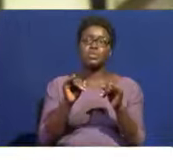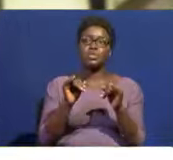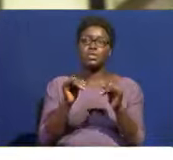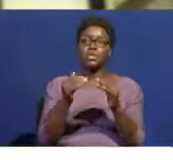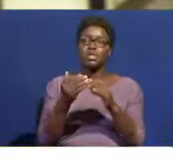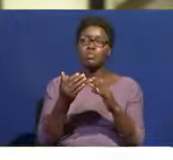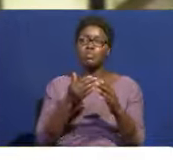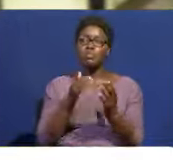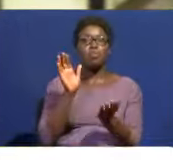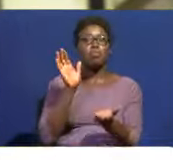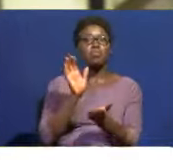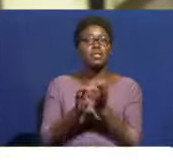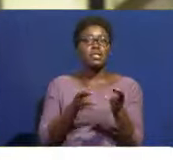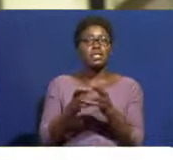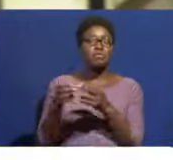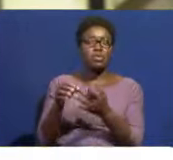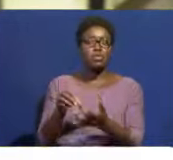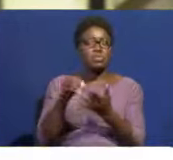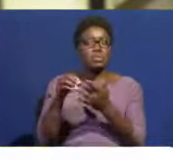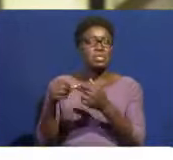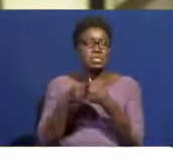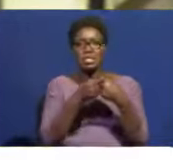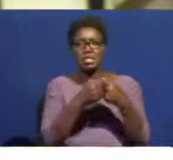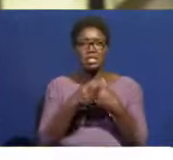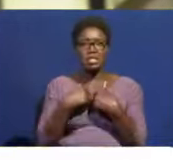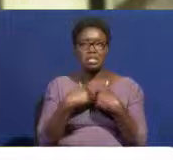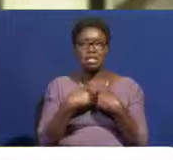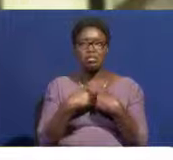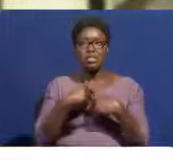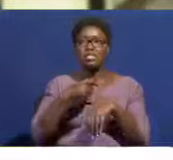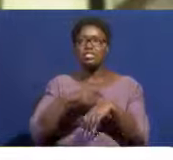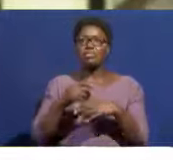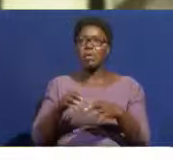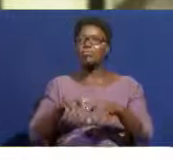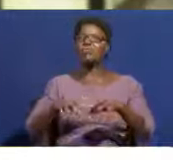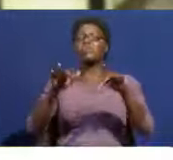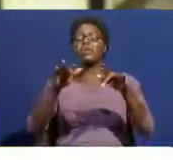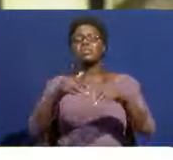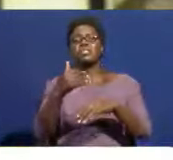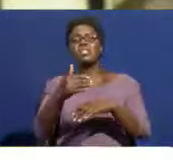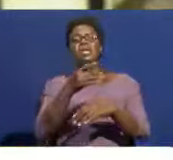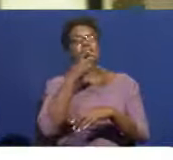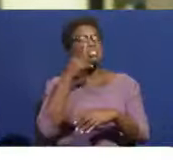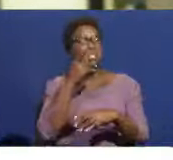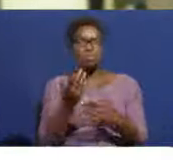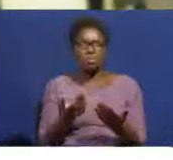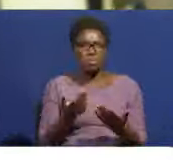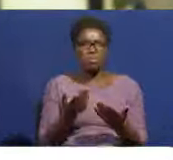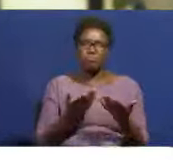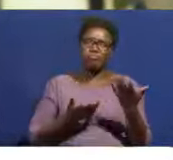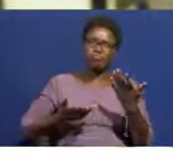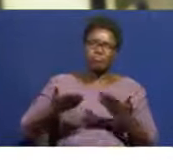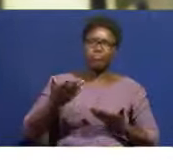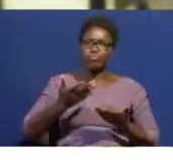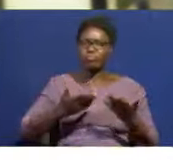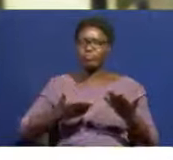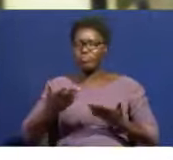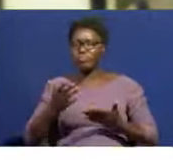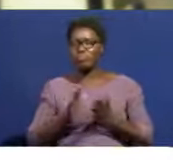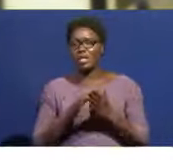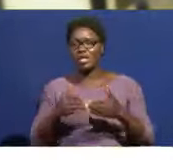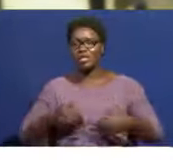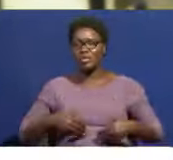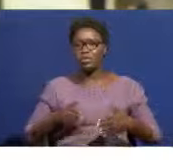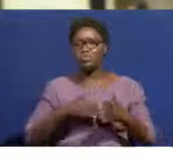look at Tana River, we have unique challenges. We talk about this season we have floods, the next season we have drought. That keeps the youth at a very